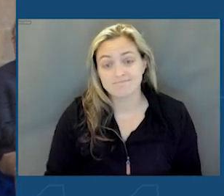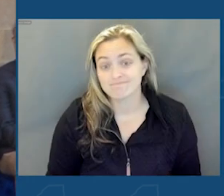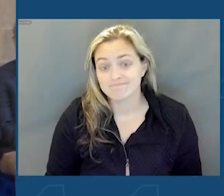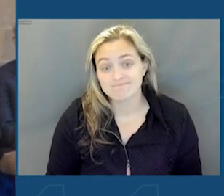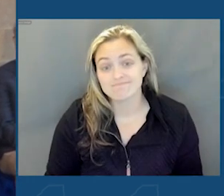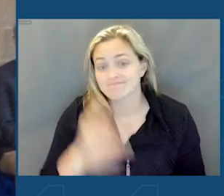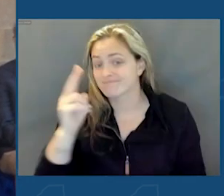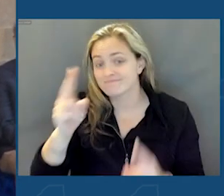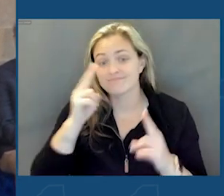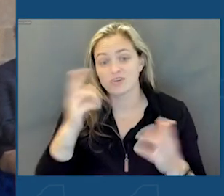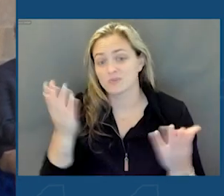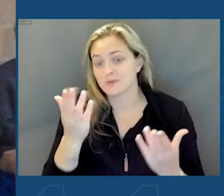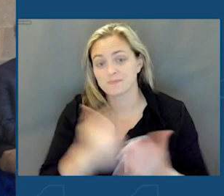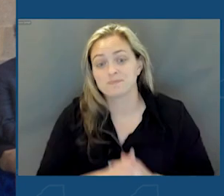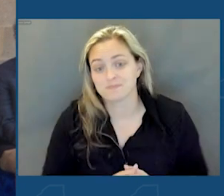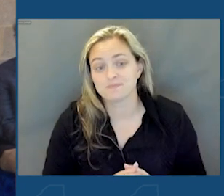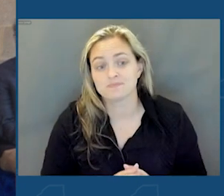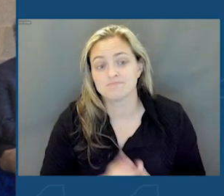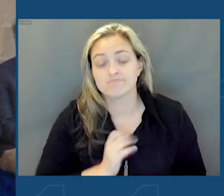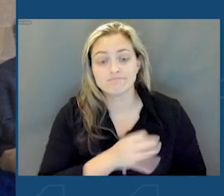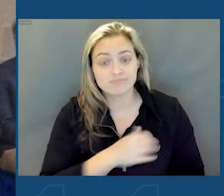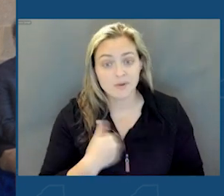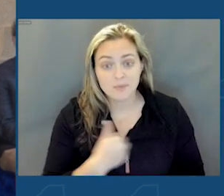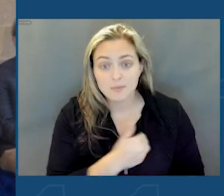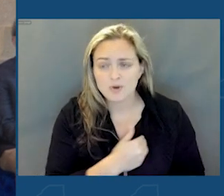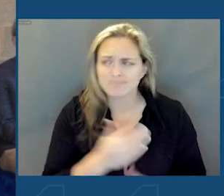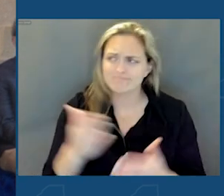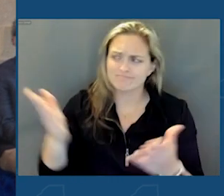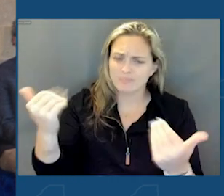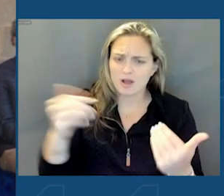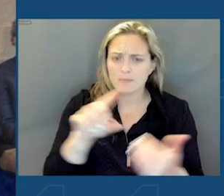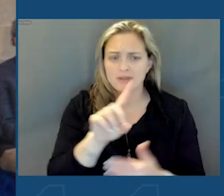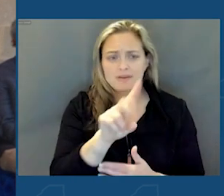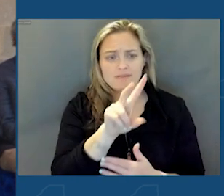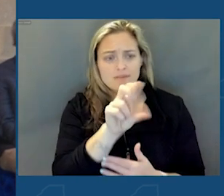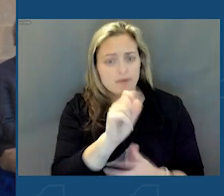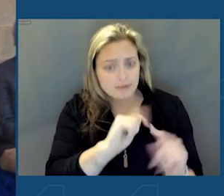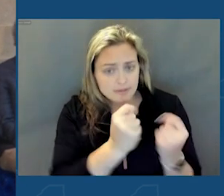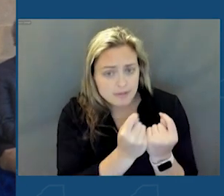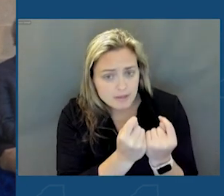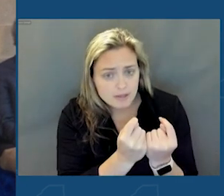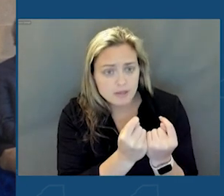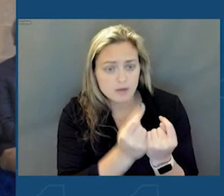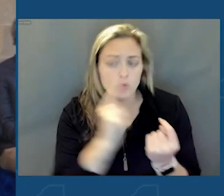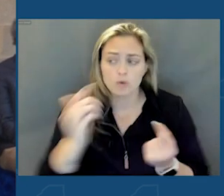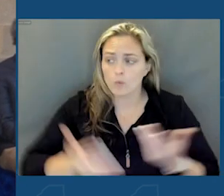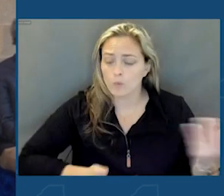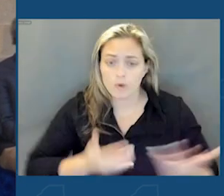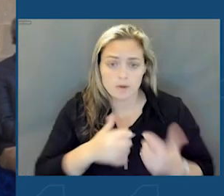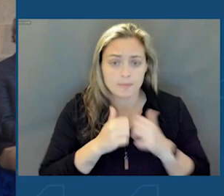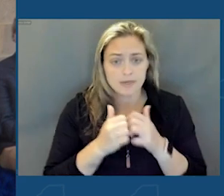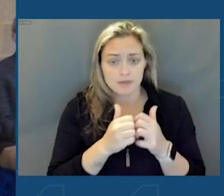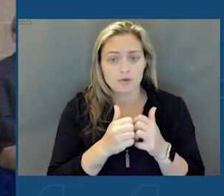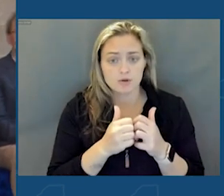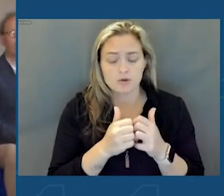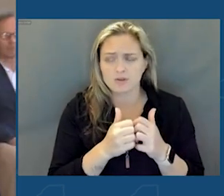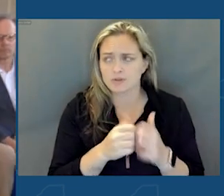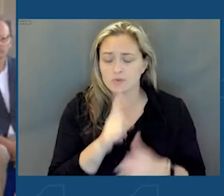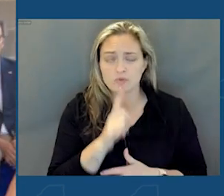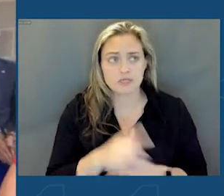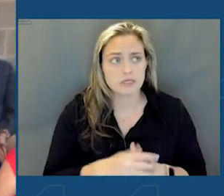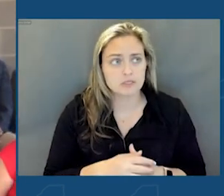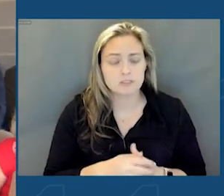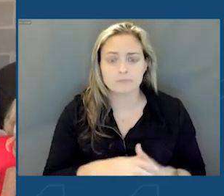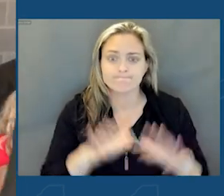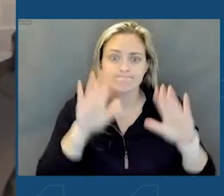to be here. Staff members, come on up, DVS team. We are going to welcome you together. This has been such a